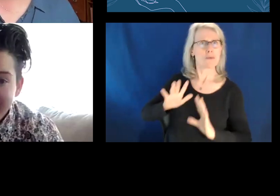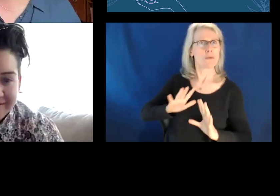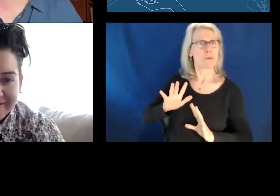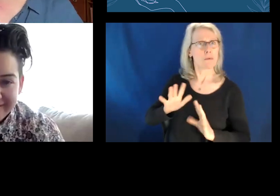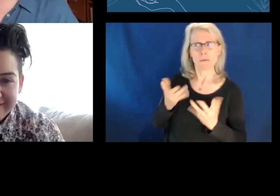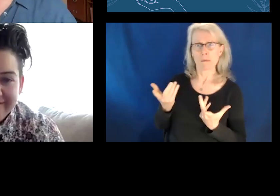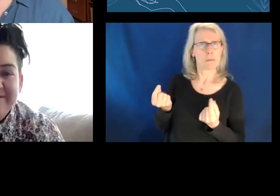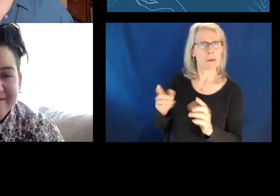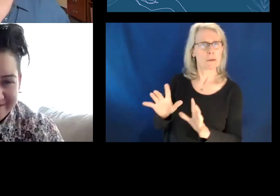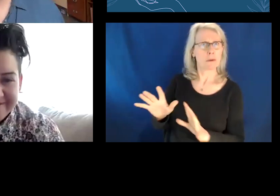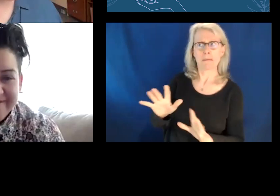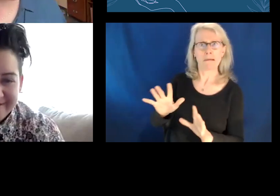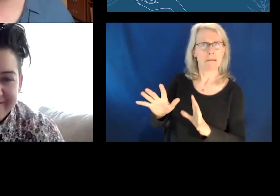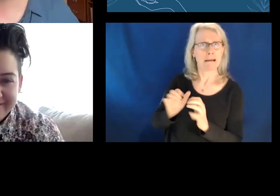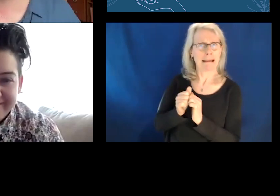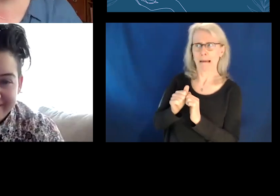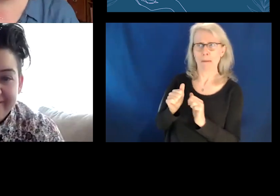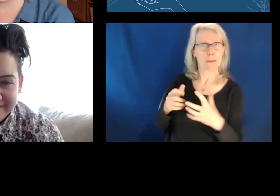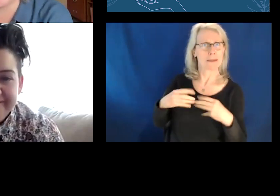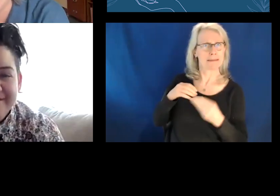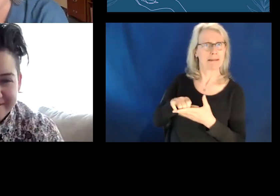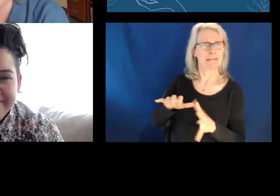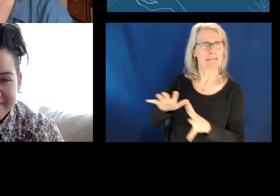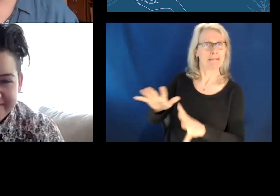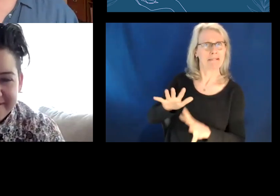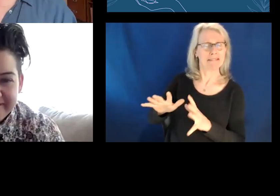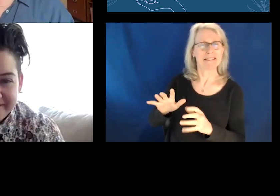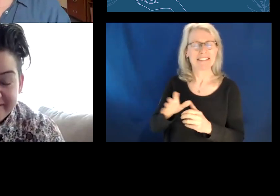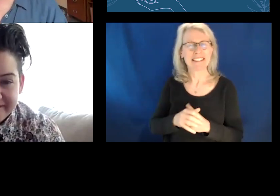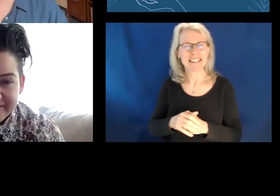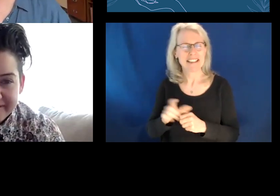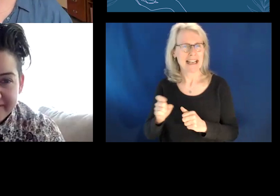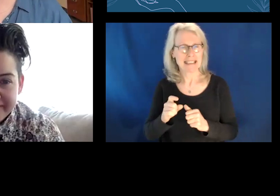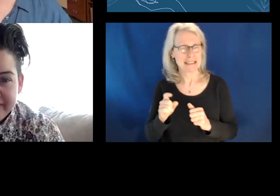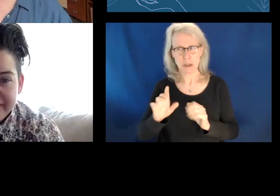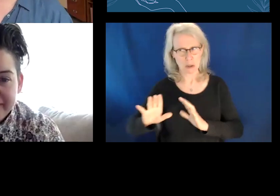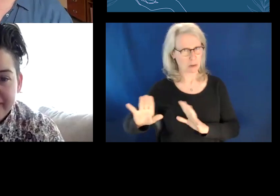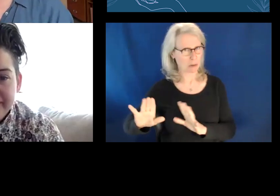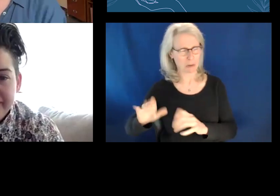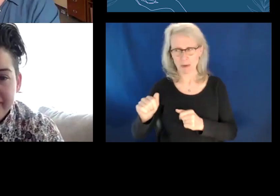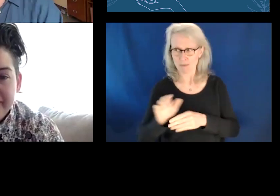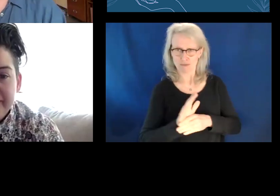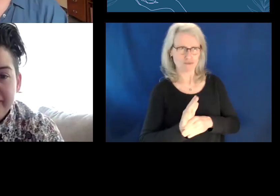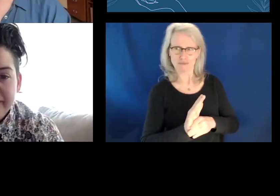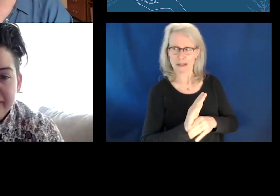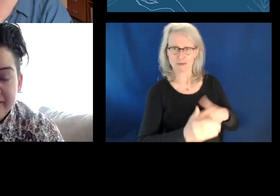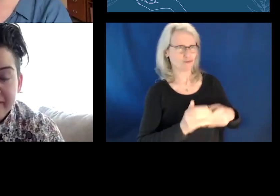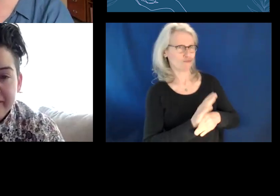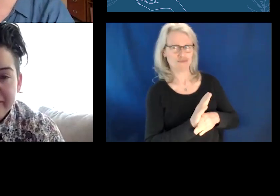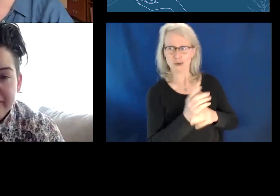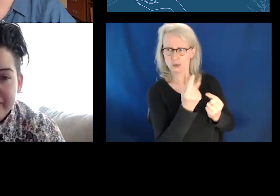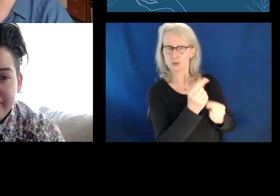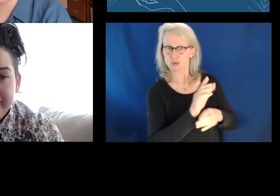do? Like, what will I do? Like, I need to be constantly busy, and I need to be like, I need to